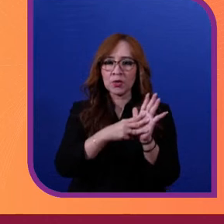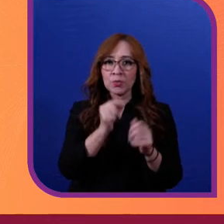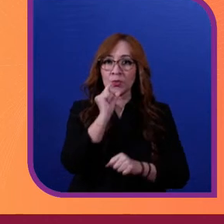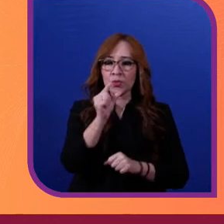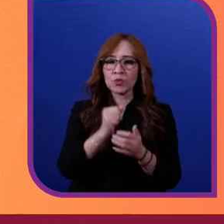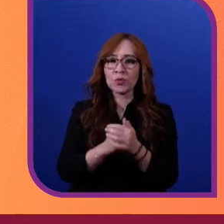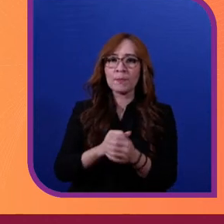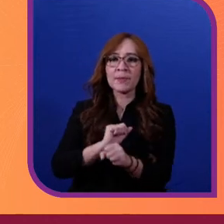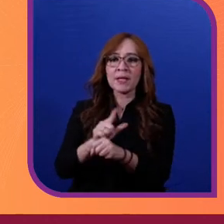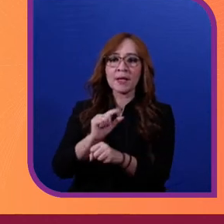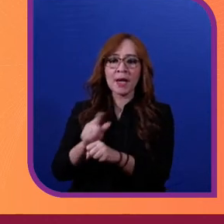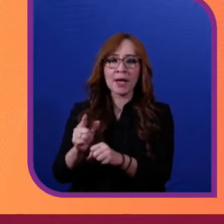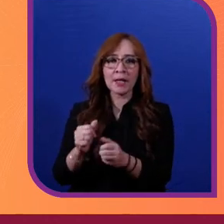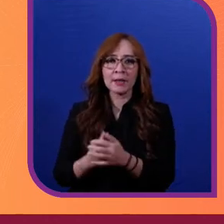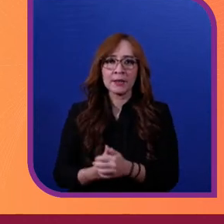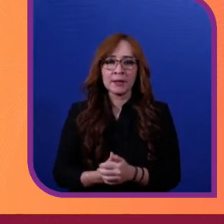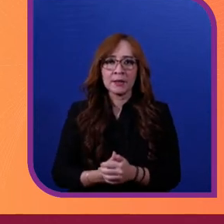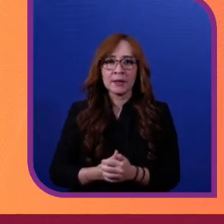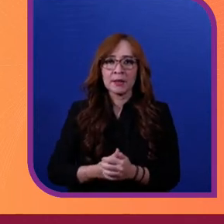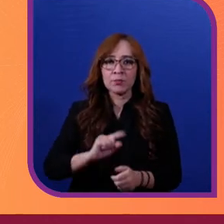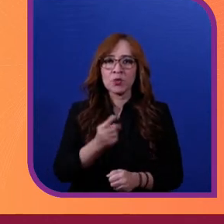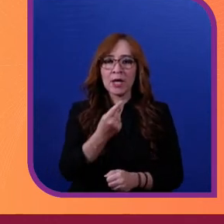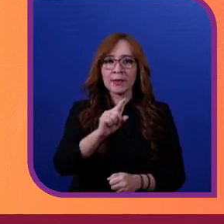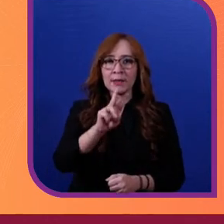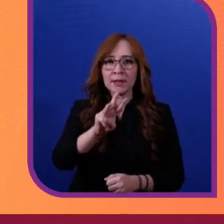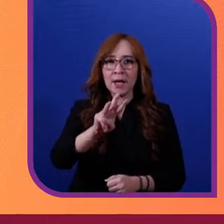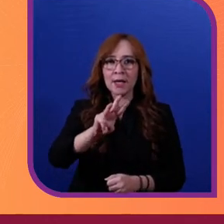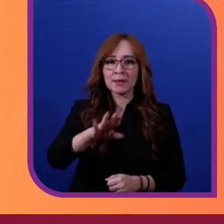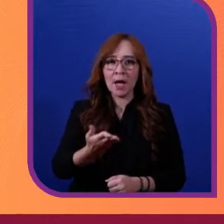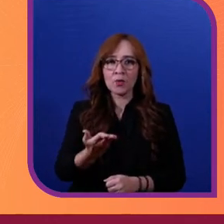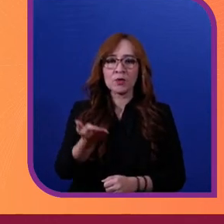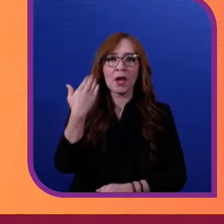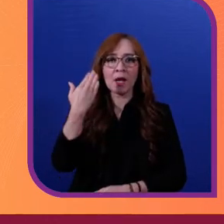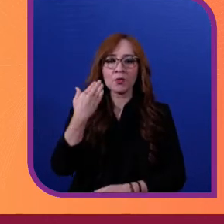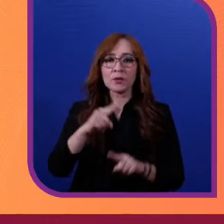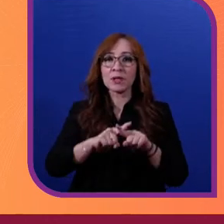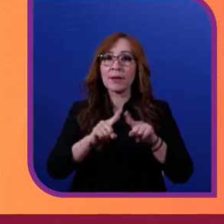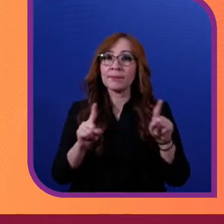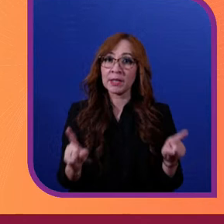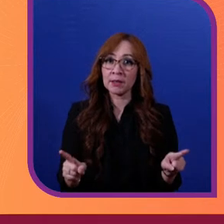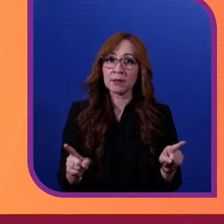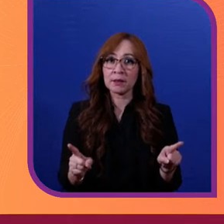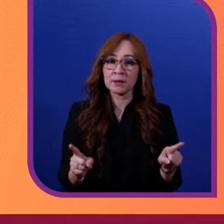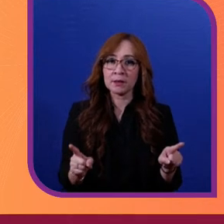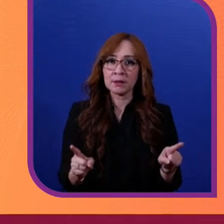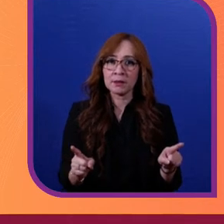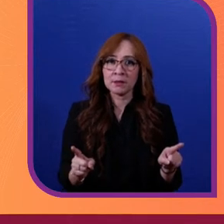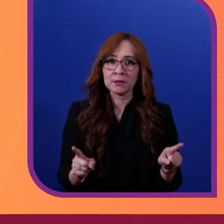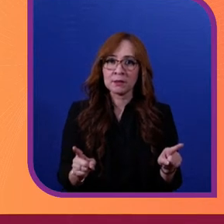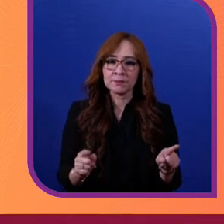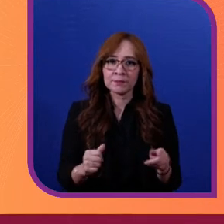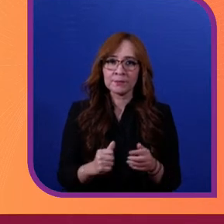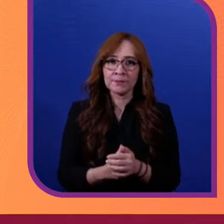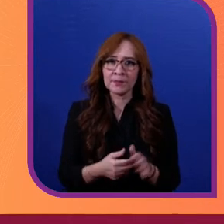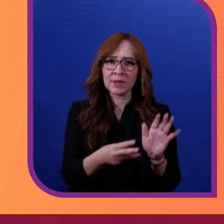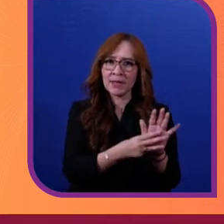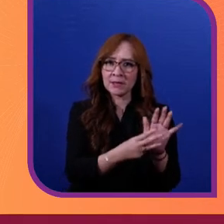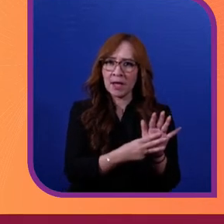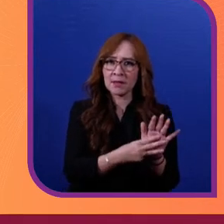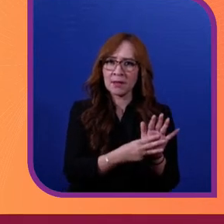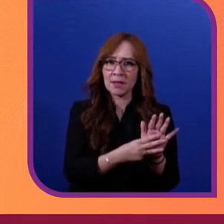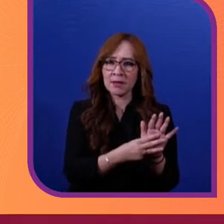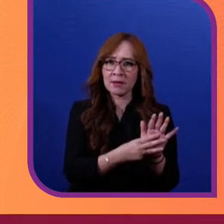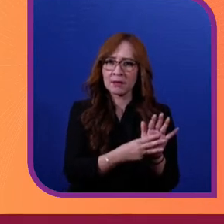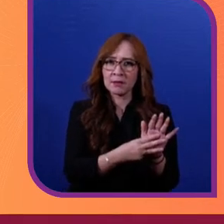years ago bab 3 in the issue is how can we manage The Judge